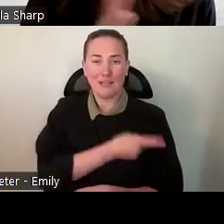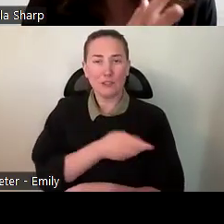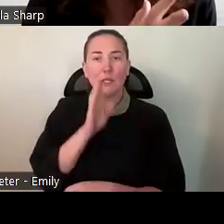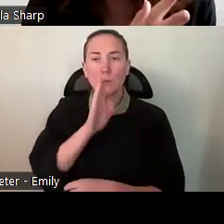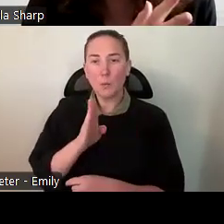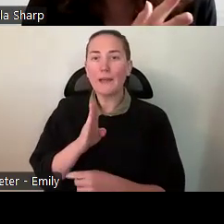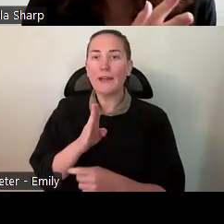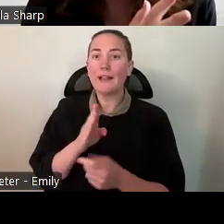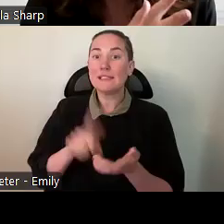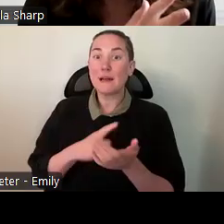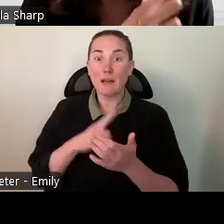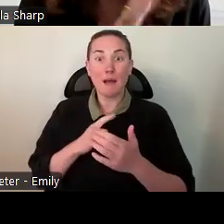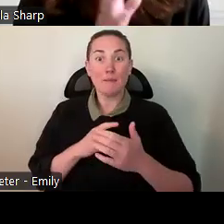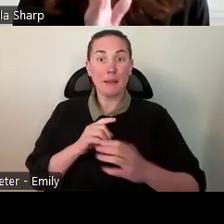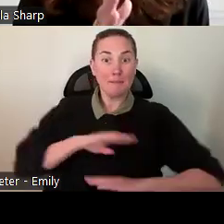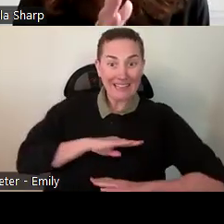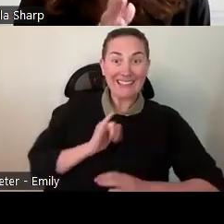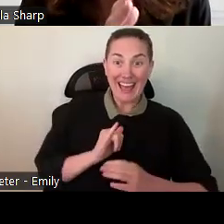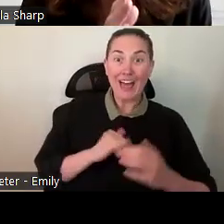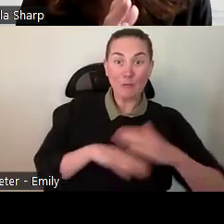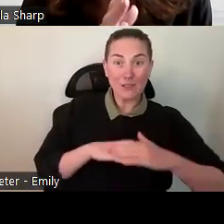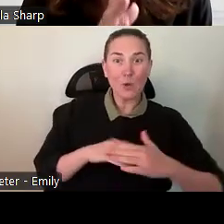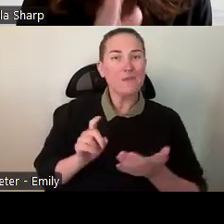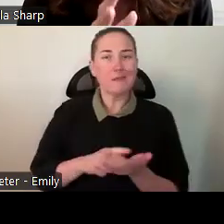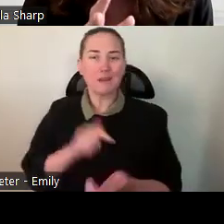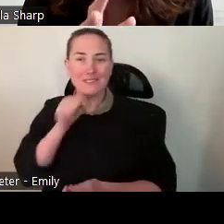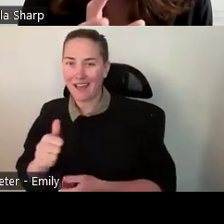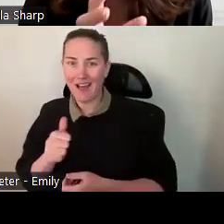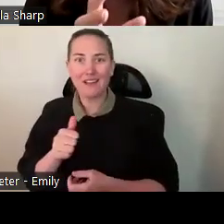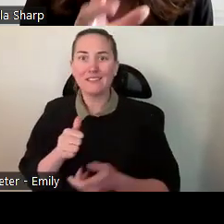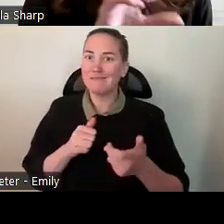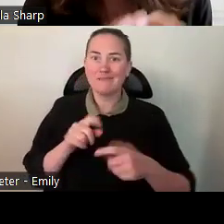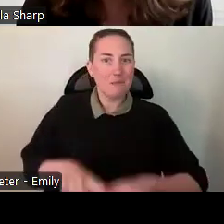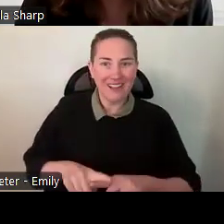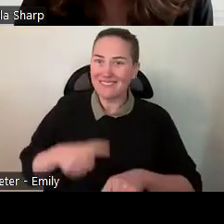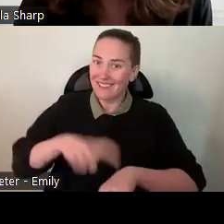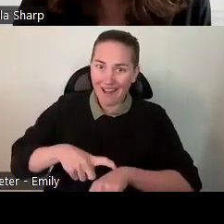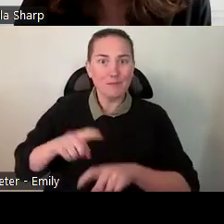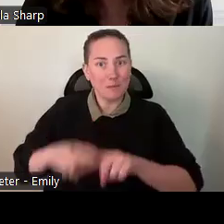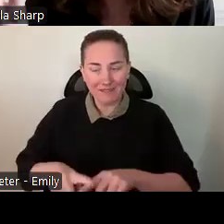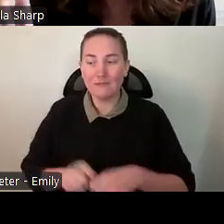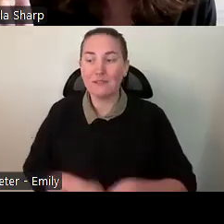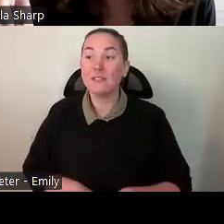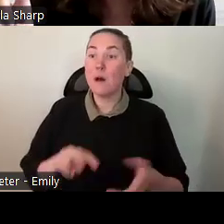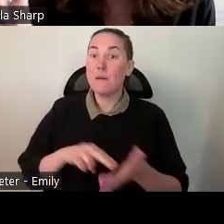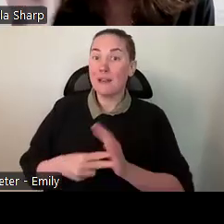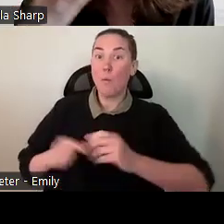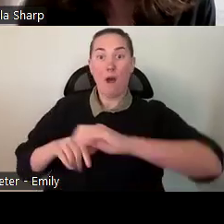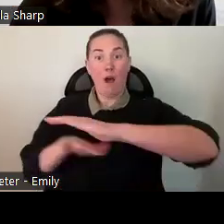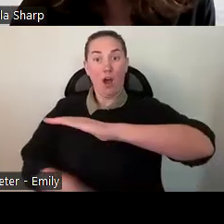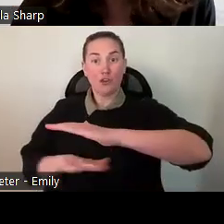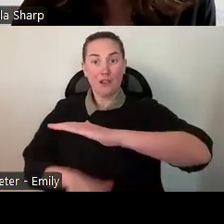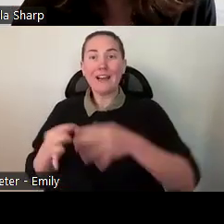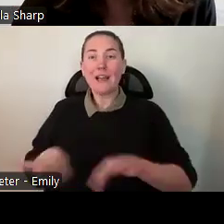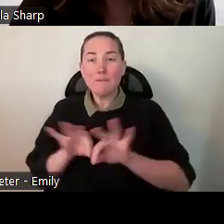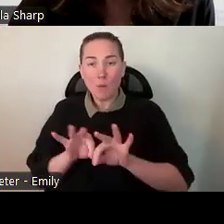out of clinical threshold, and that we had to become better at treating underlying causes of the disorder than the